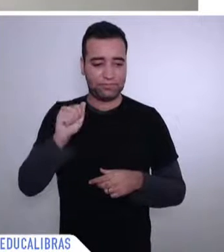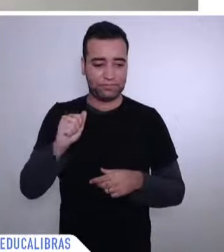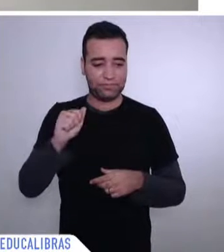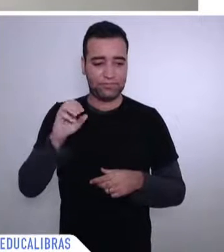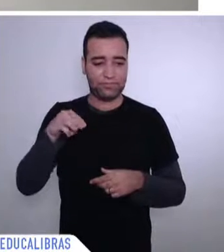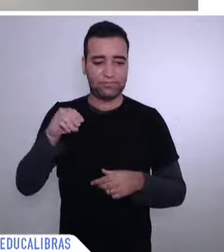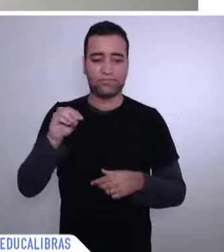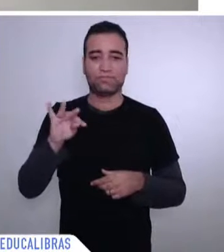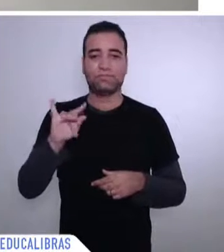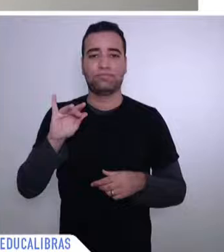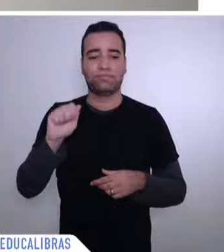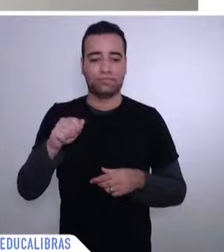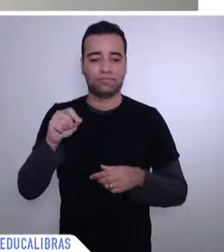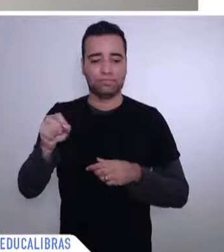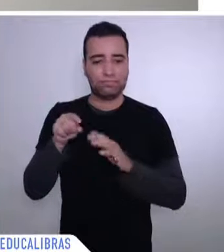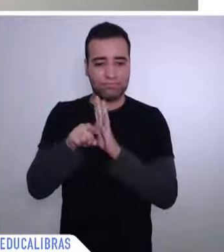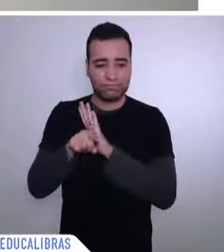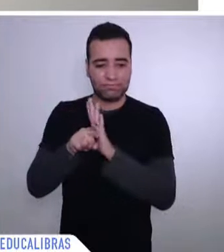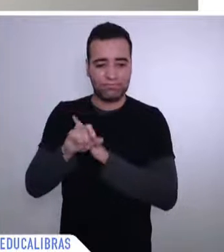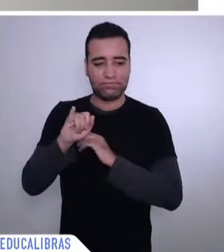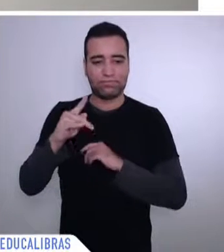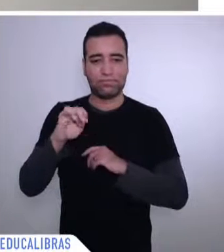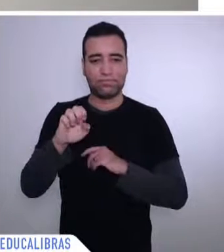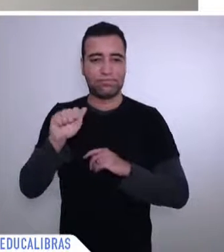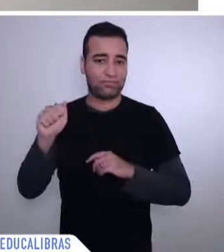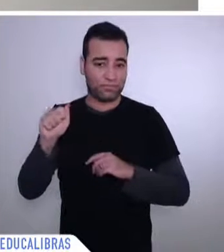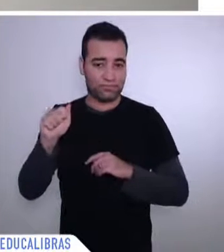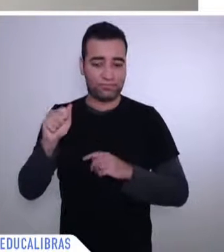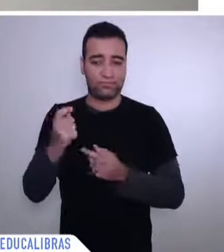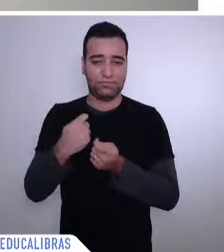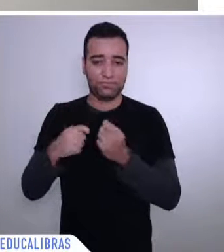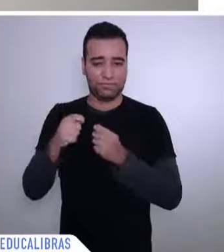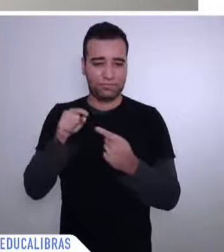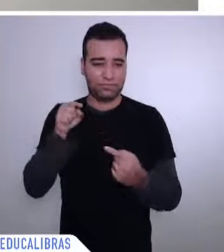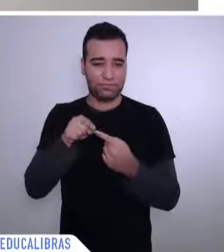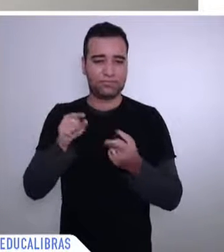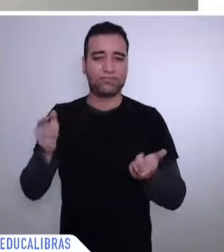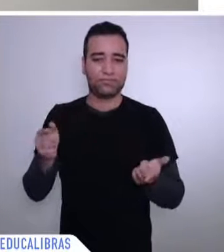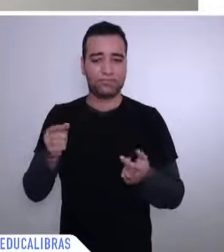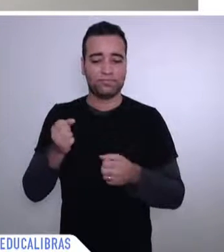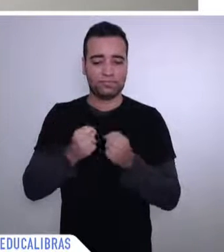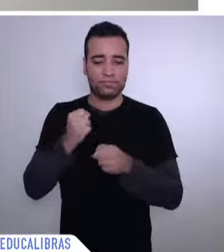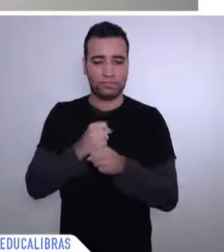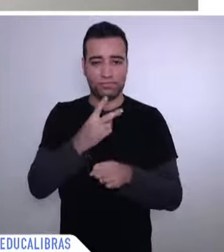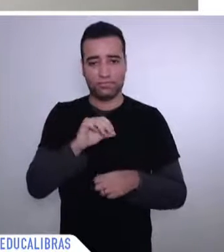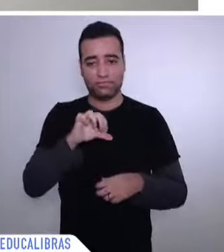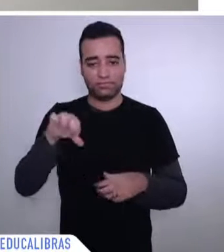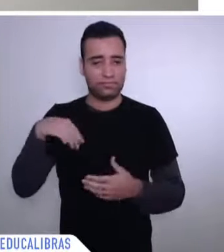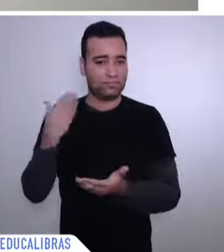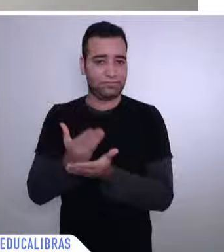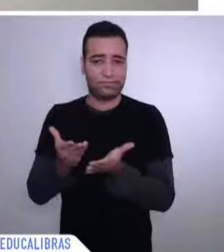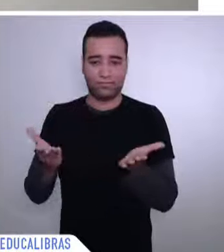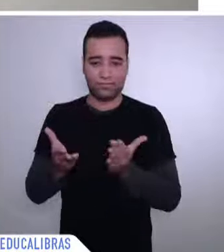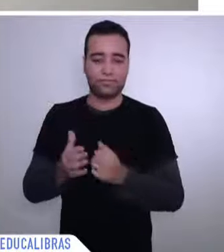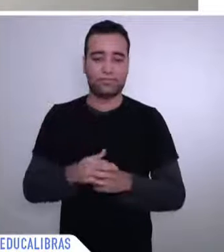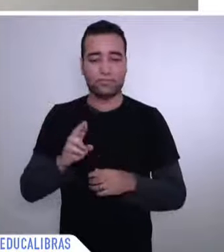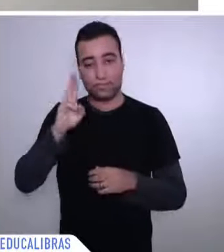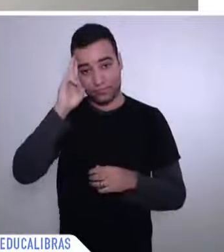We will also have the contribution from Joana Mostafa, researcher of the Federal Government's Institute of Applied Economic Research,